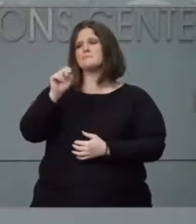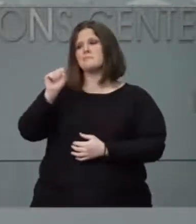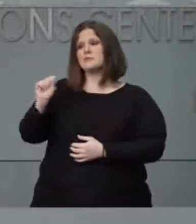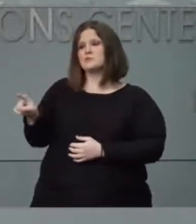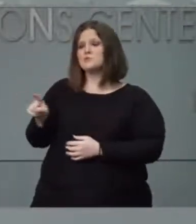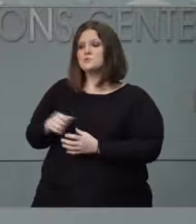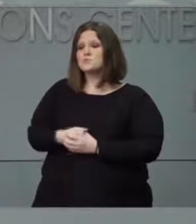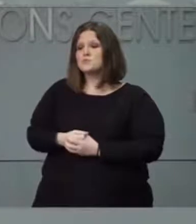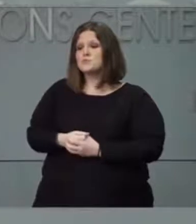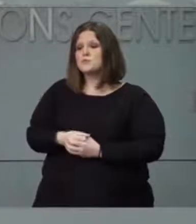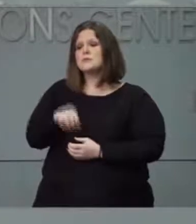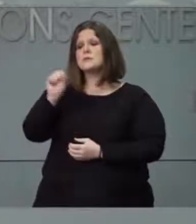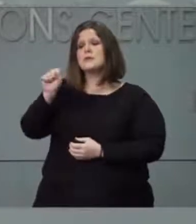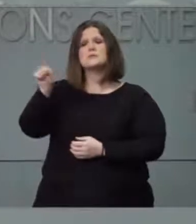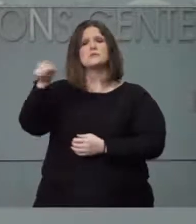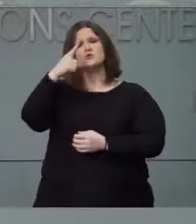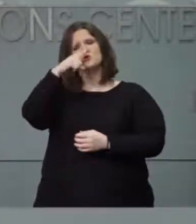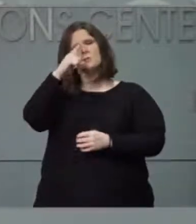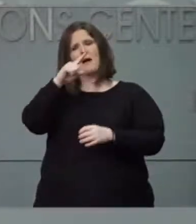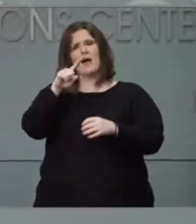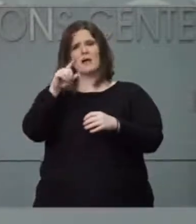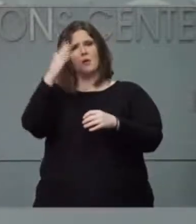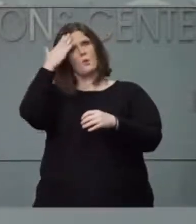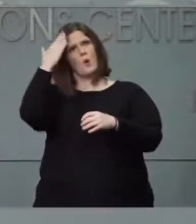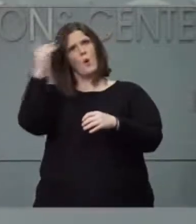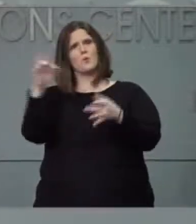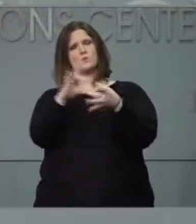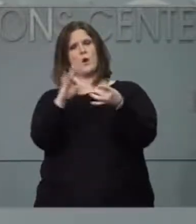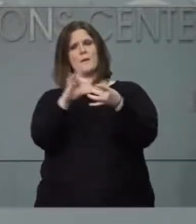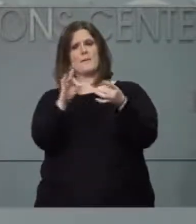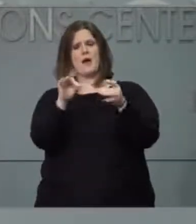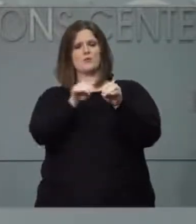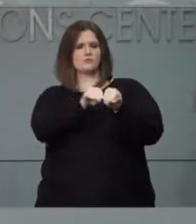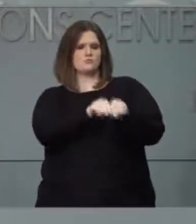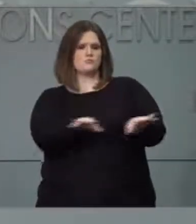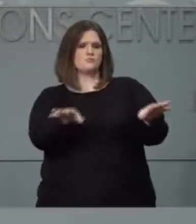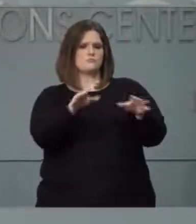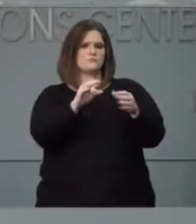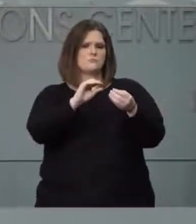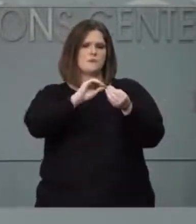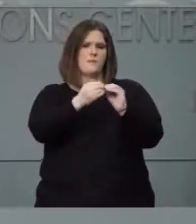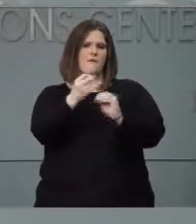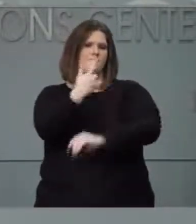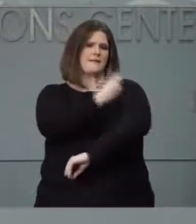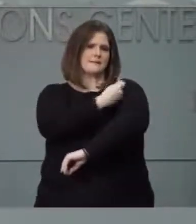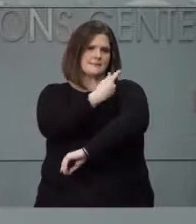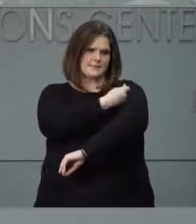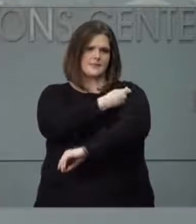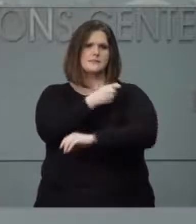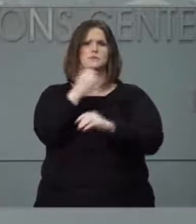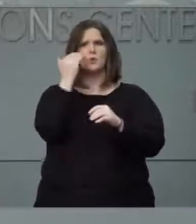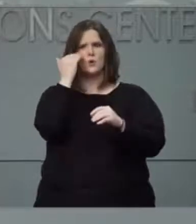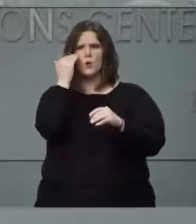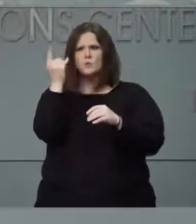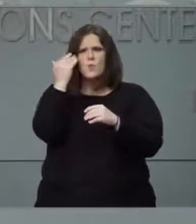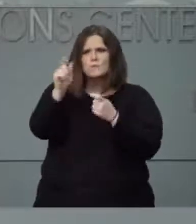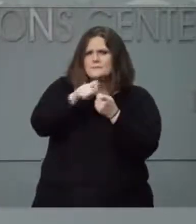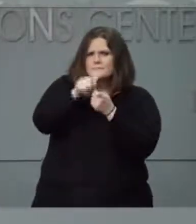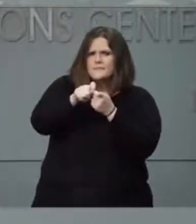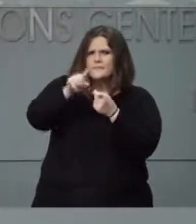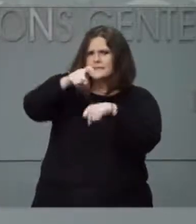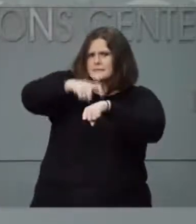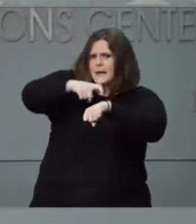next. Can you just share the timetable for the release of that? And I know you said there that there's a limited number of hospitals that will get the first wave of